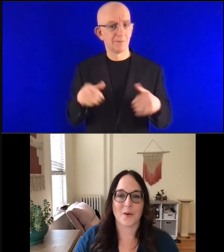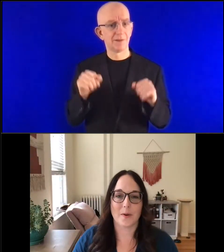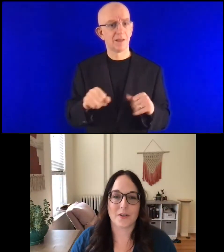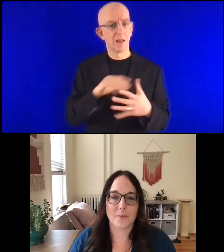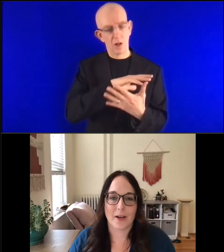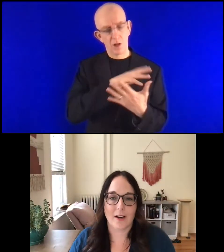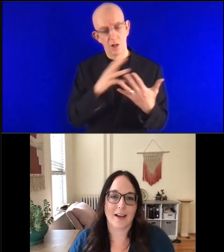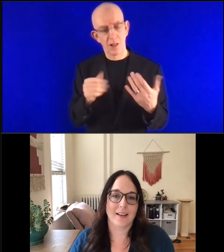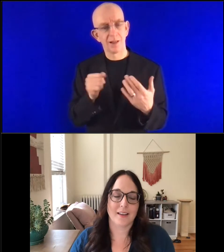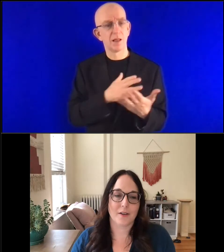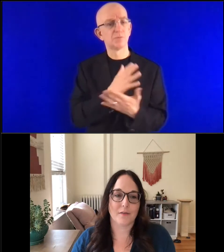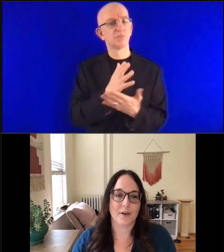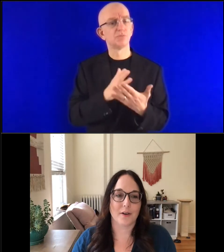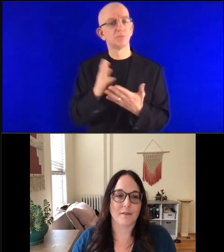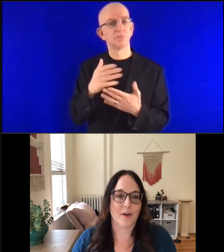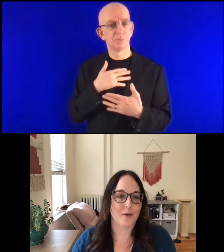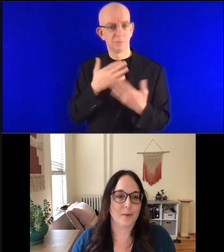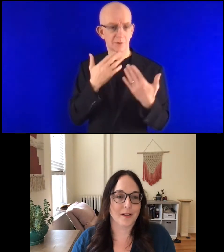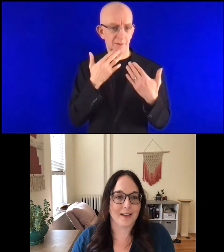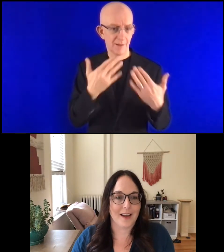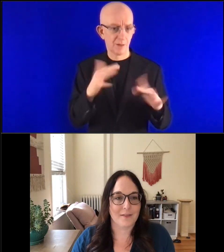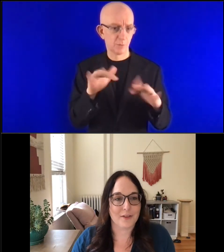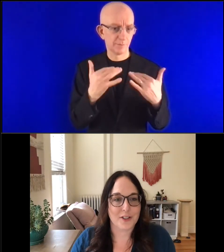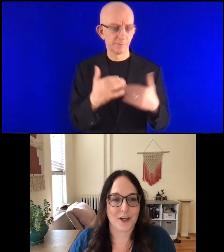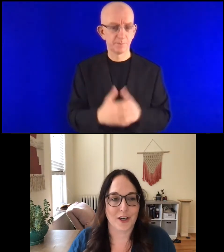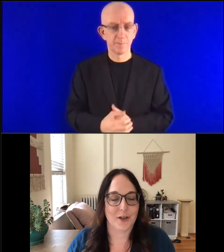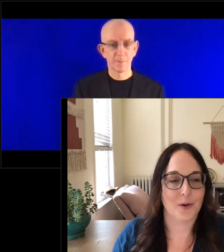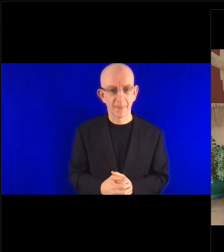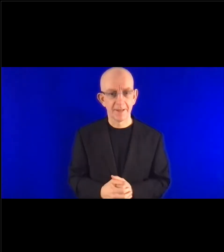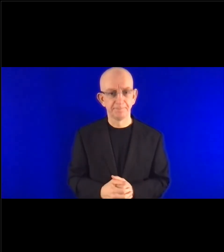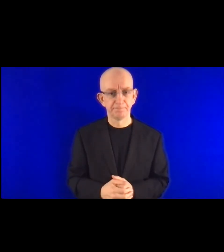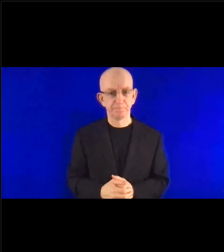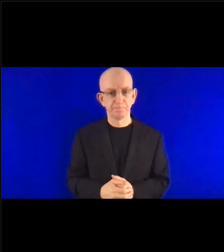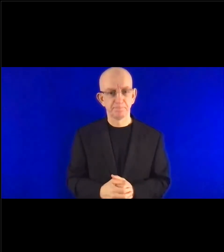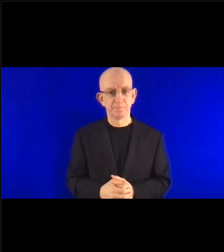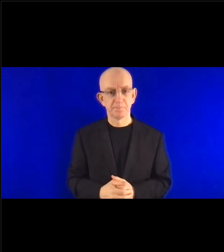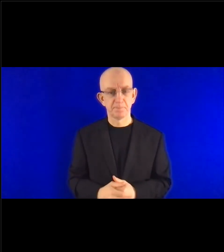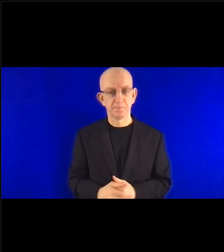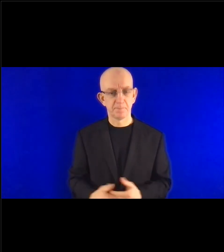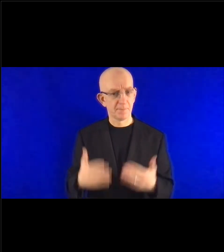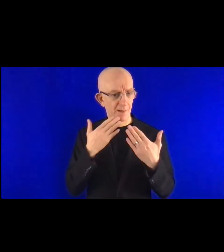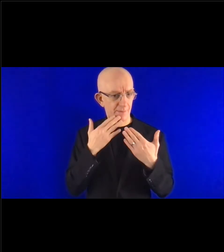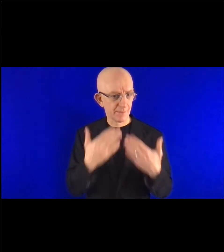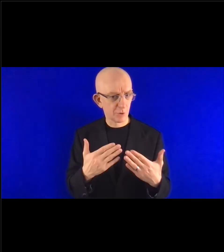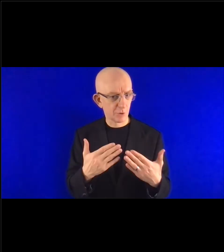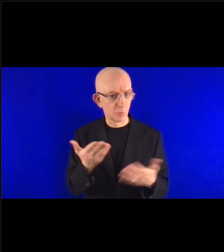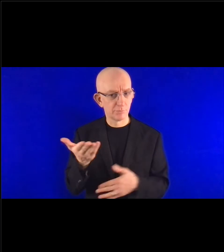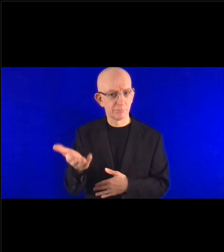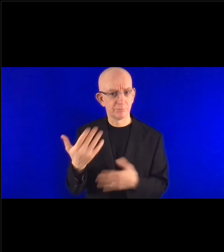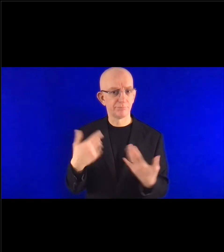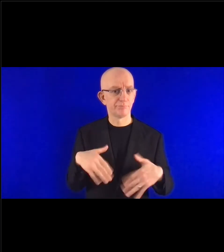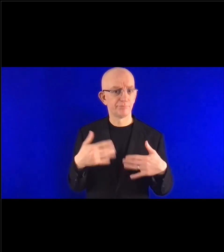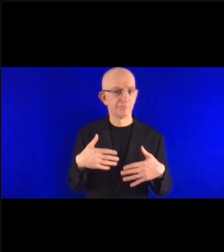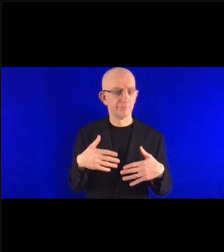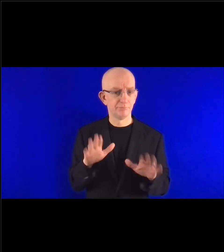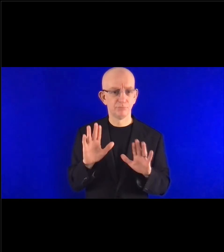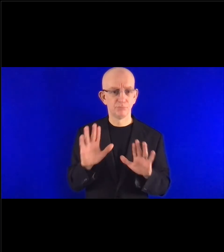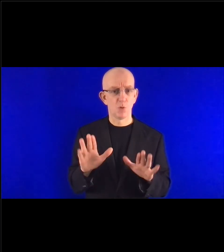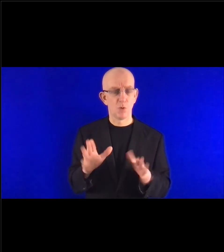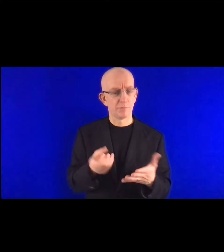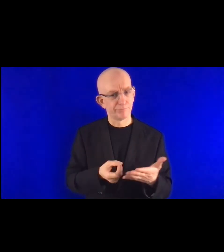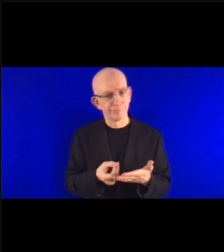Thank you so much, Mariana. Thank you for your vulnerability and for sharing your story with us today. We're now going to